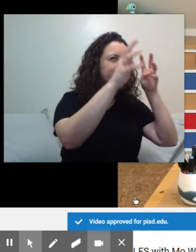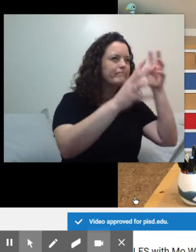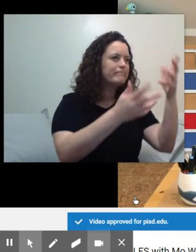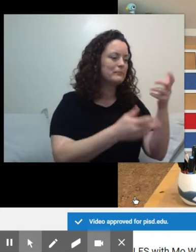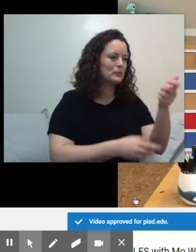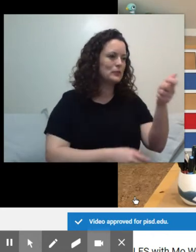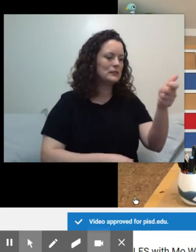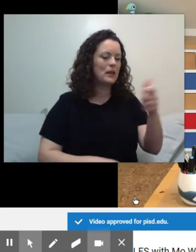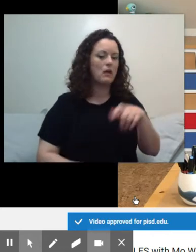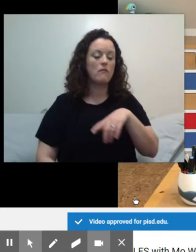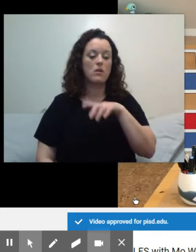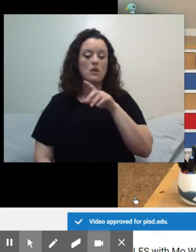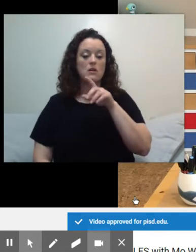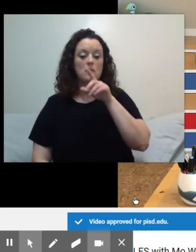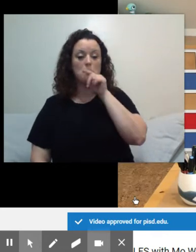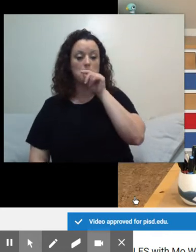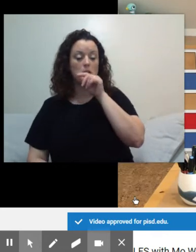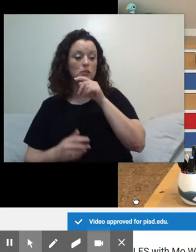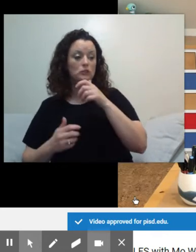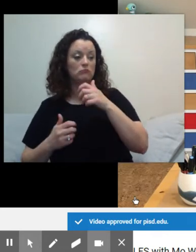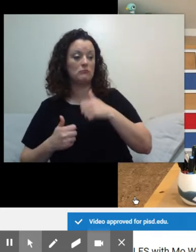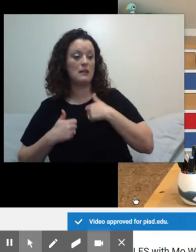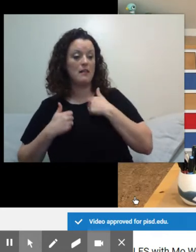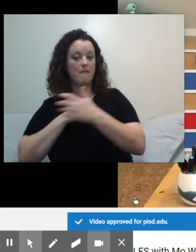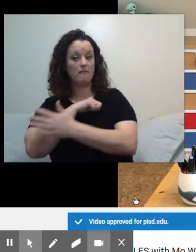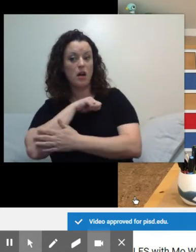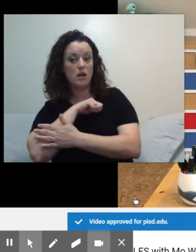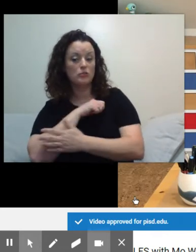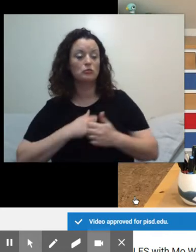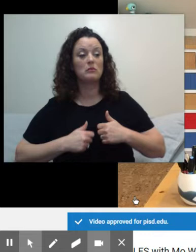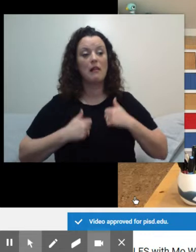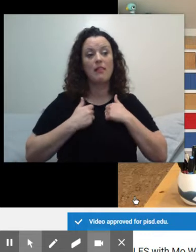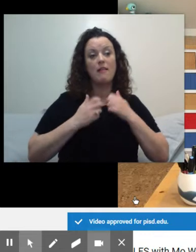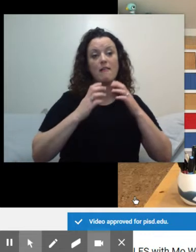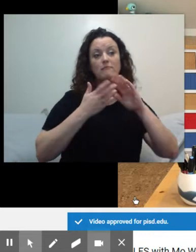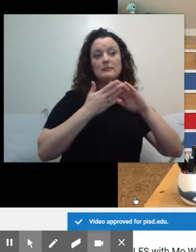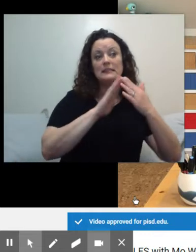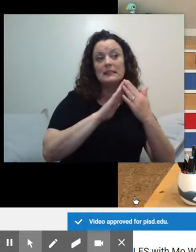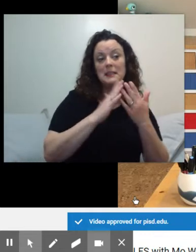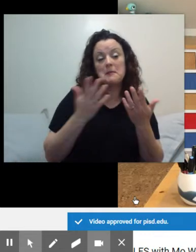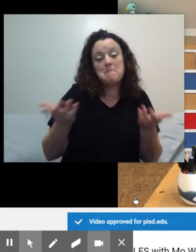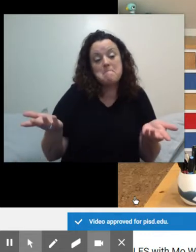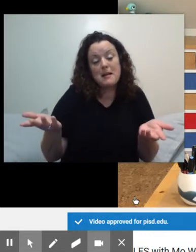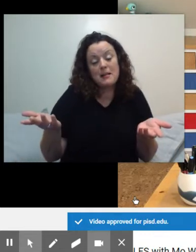do 51% of the work because I'm lazy.